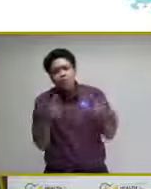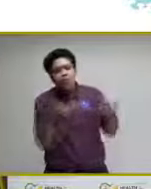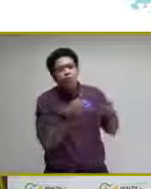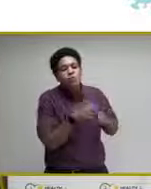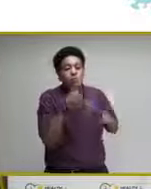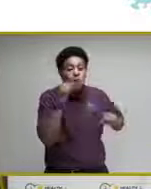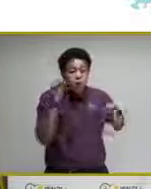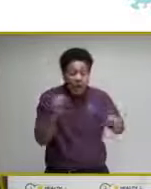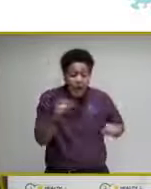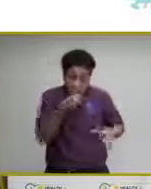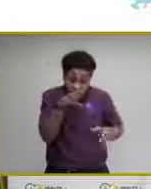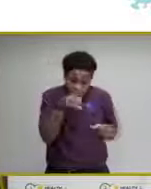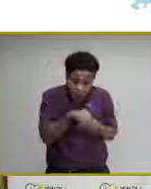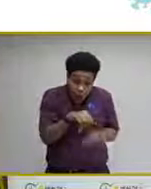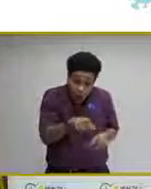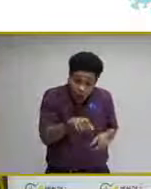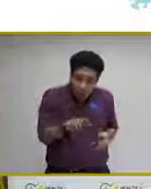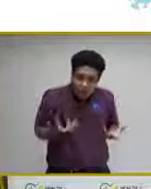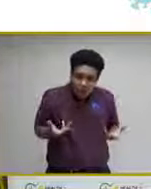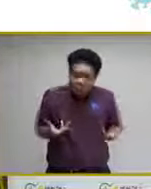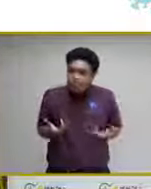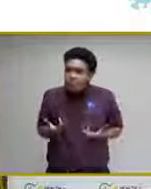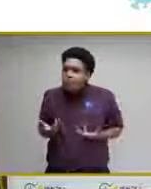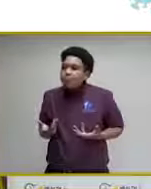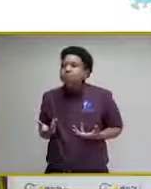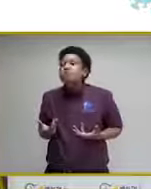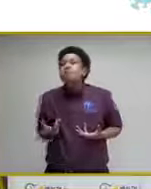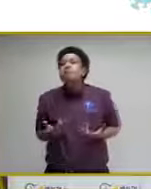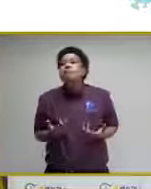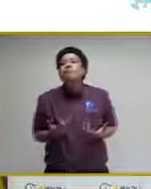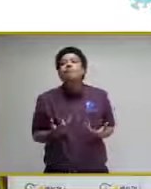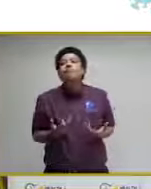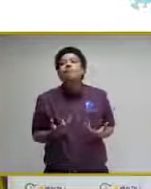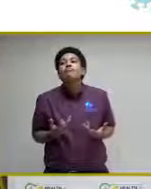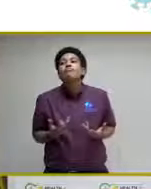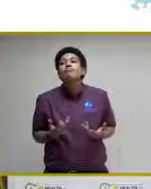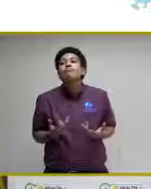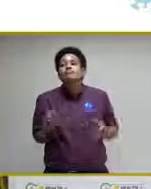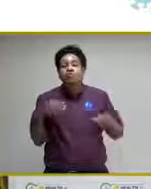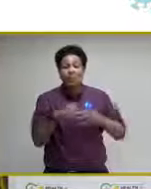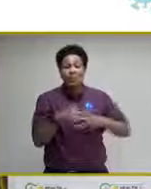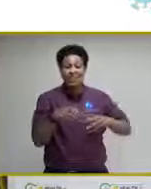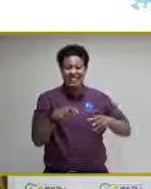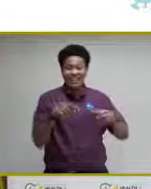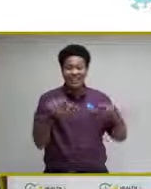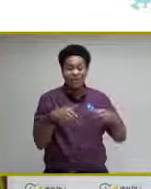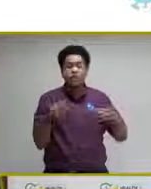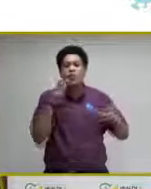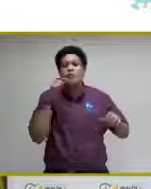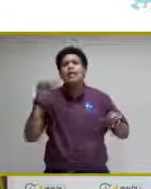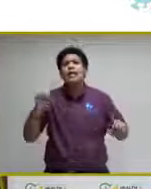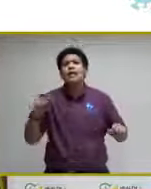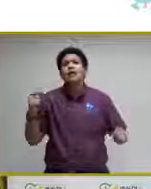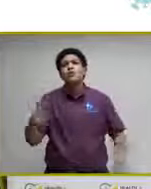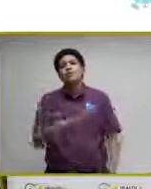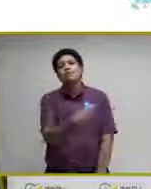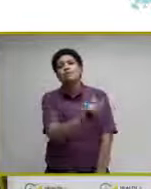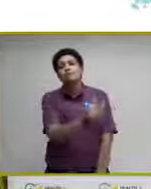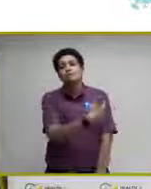can be included in the arsenal of persons that can do